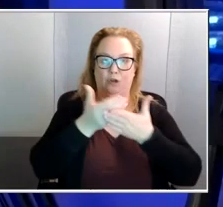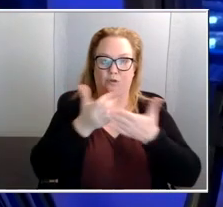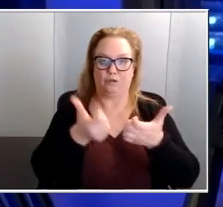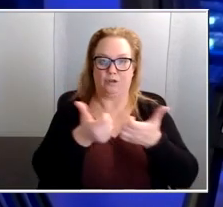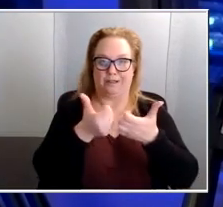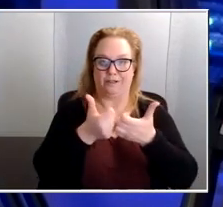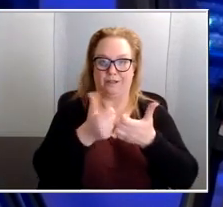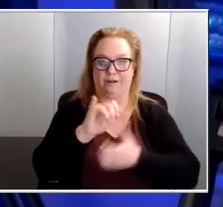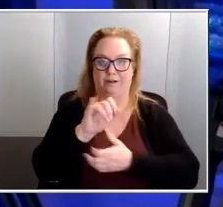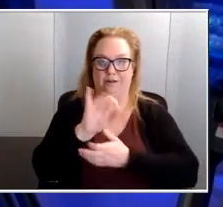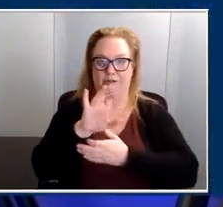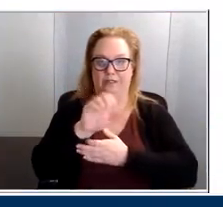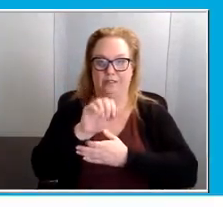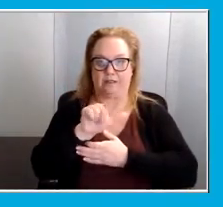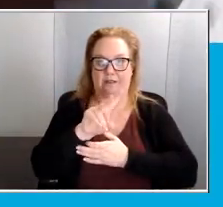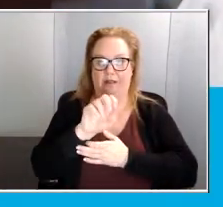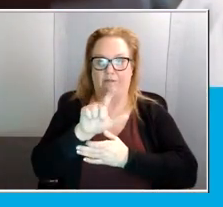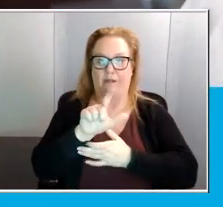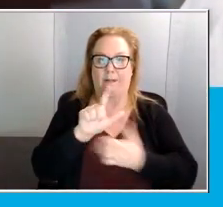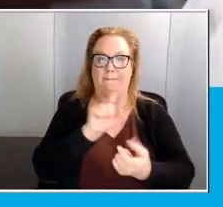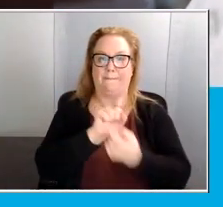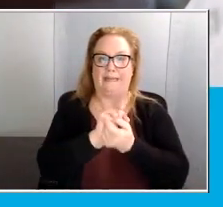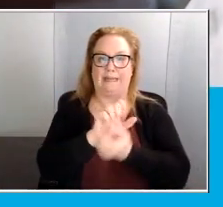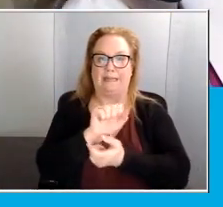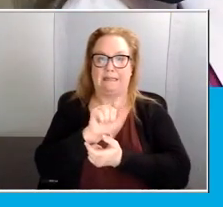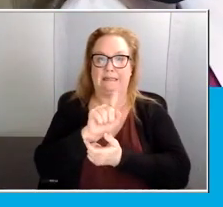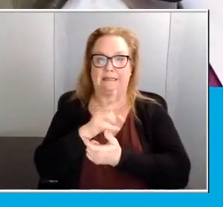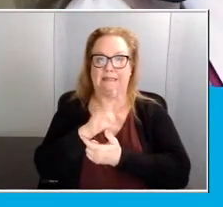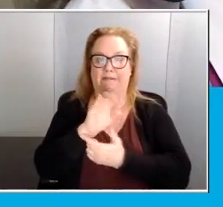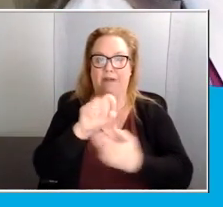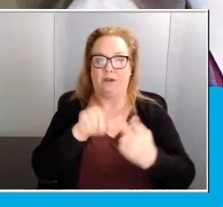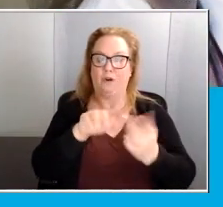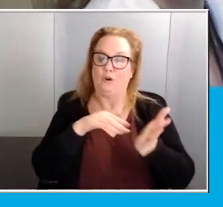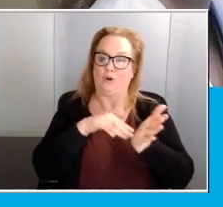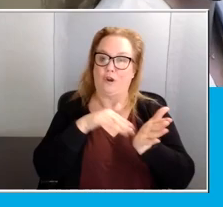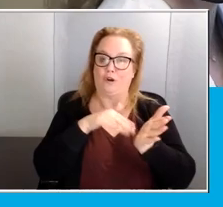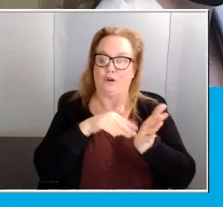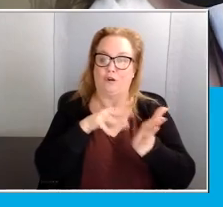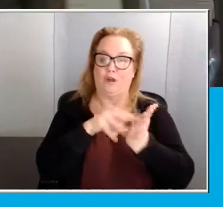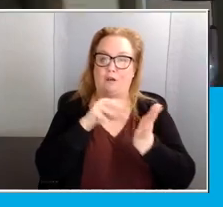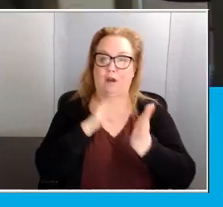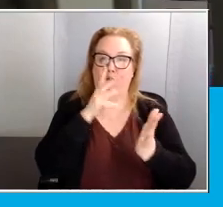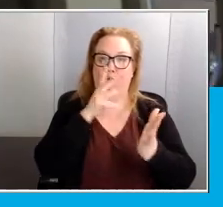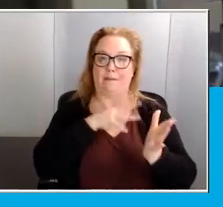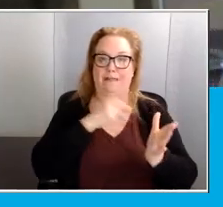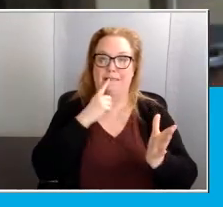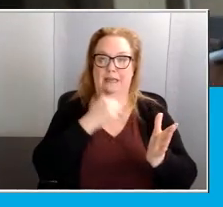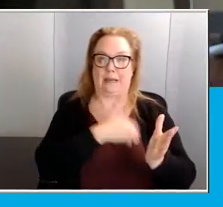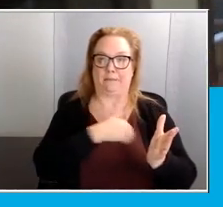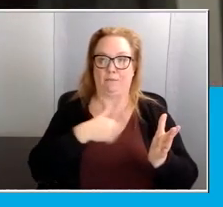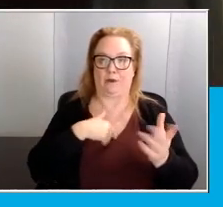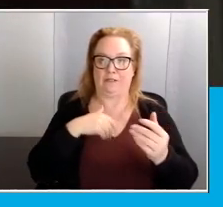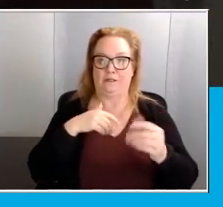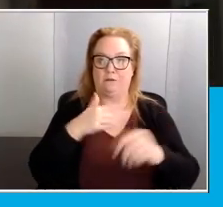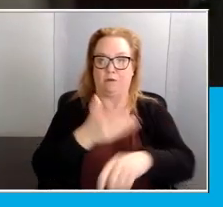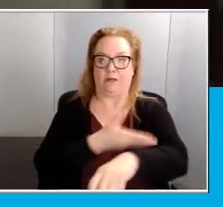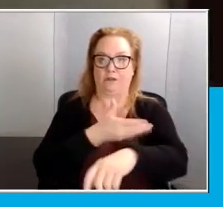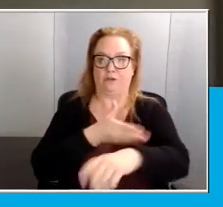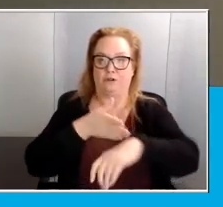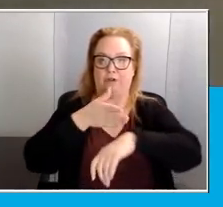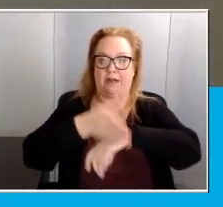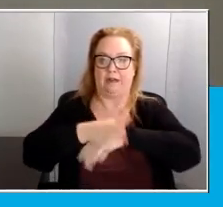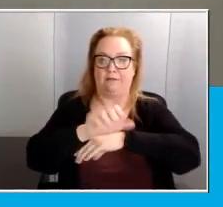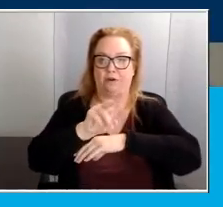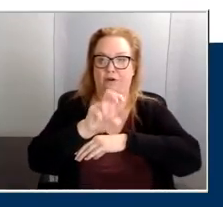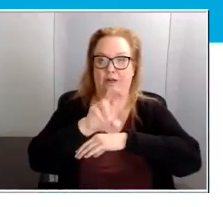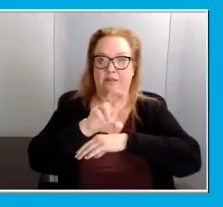I'm Jessica Lovell. Meet Stephanie, her doctor, and learn why many women say that breast reconstruction after cancer takes